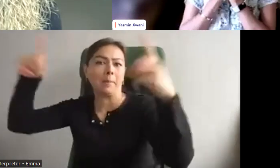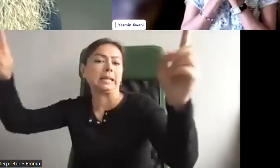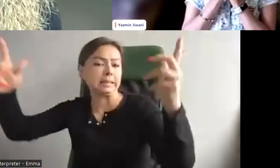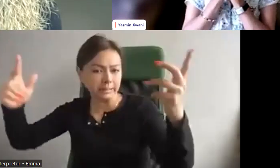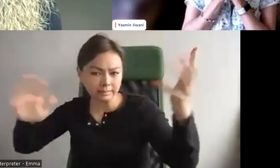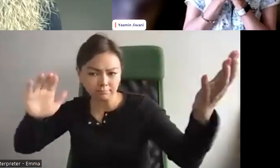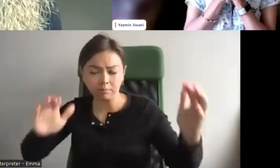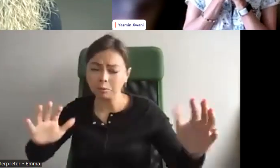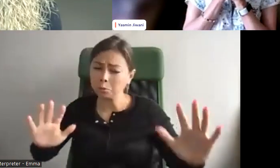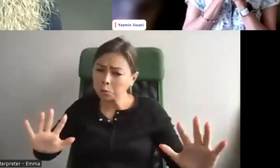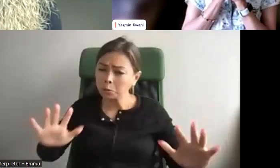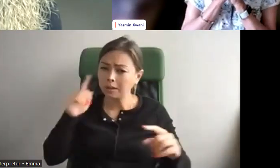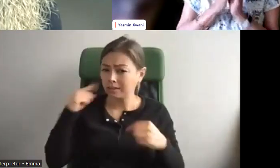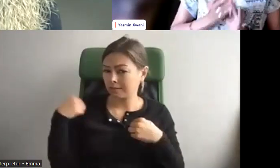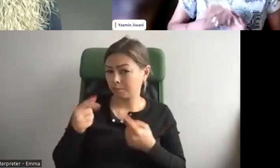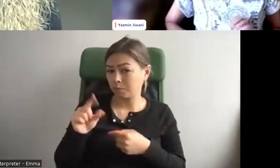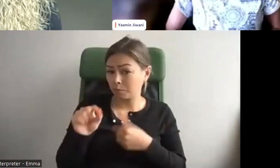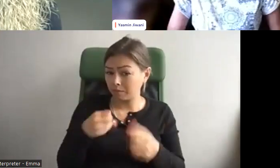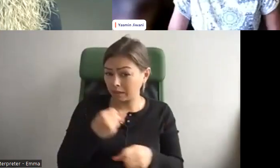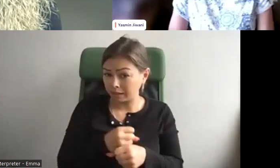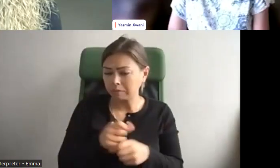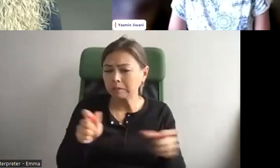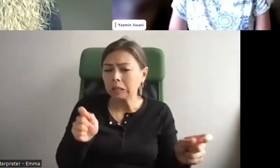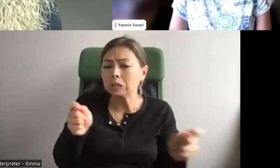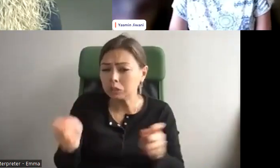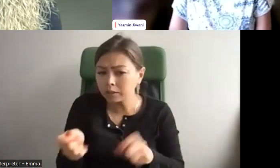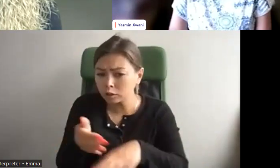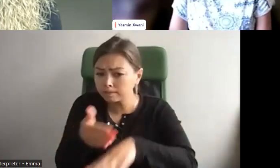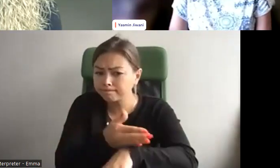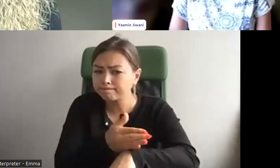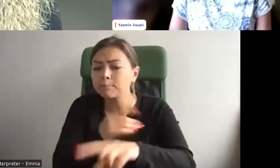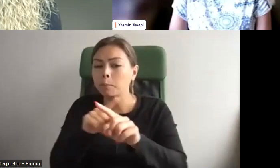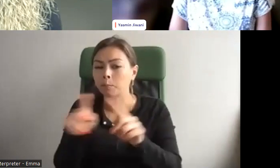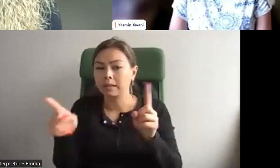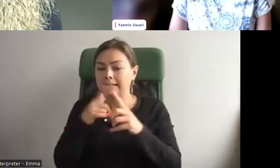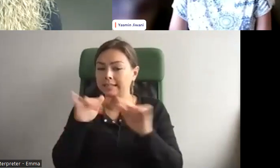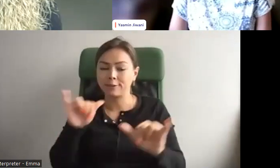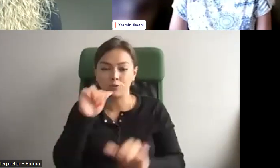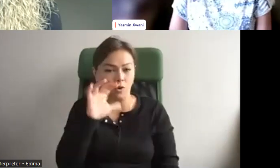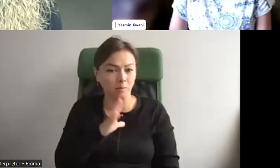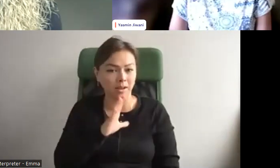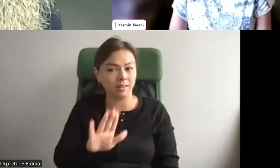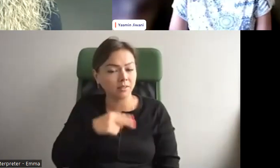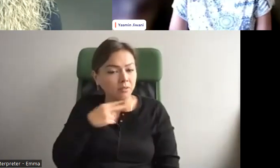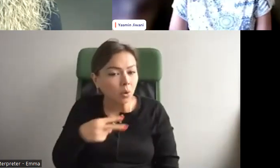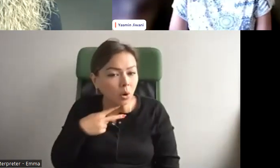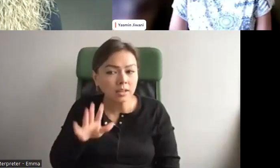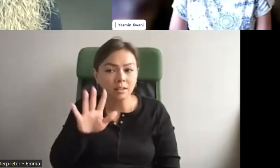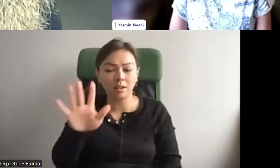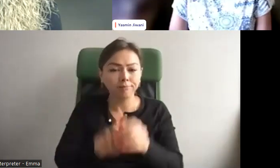what we are still seeing is that women's voices and presence is chronically, systemically